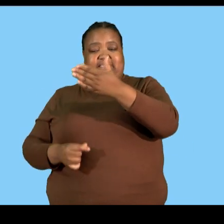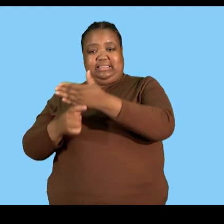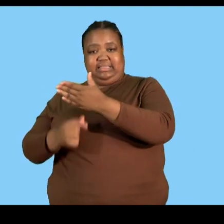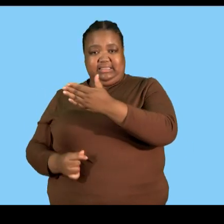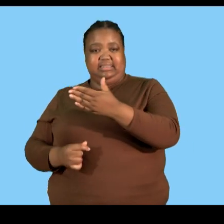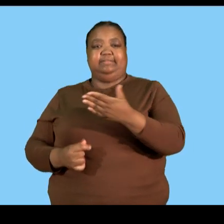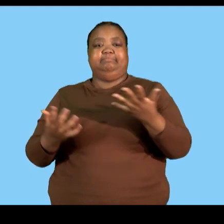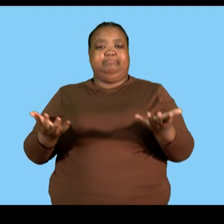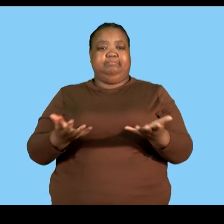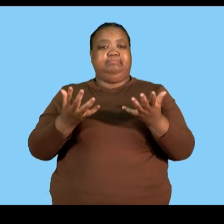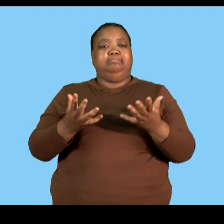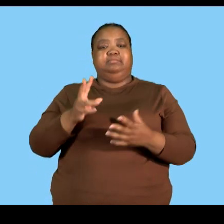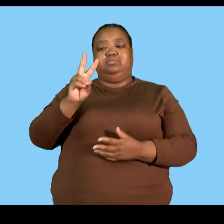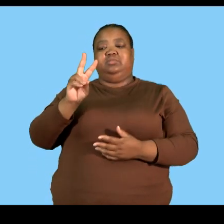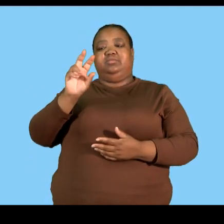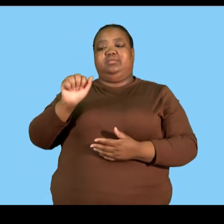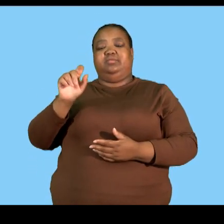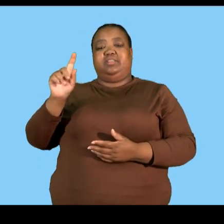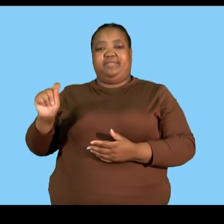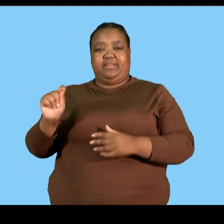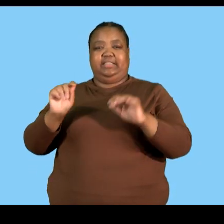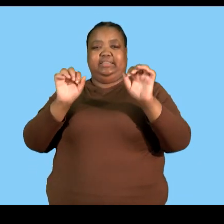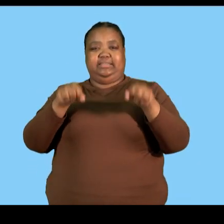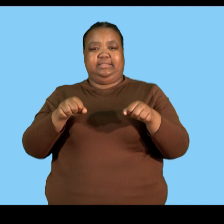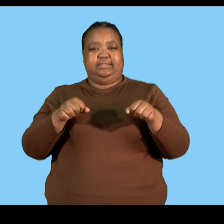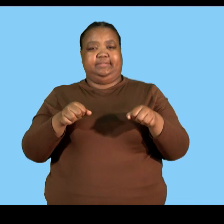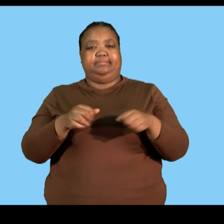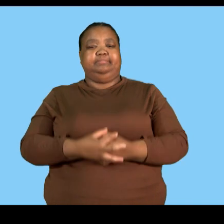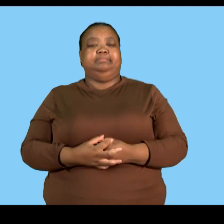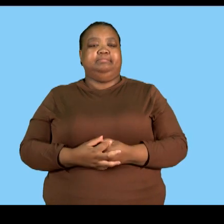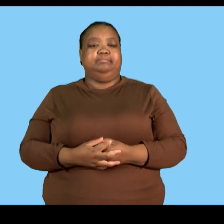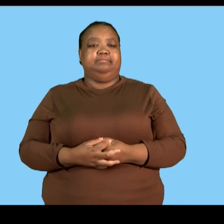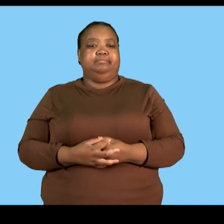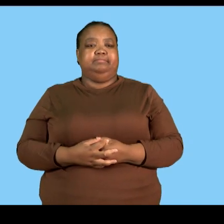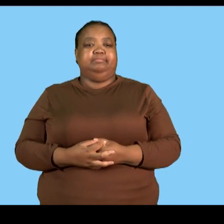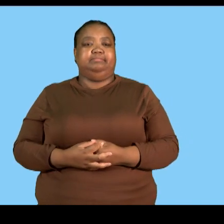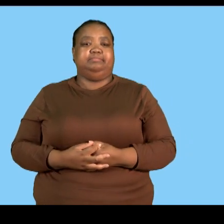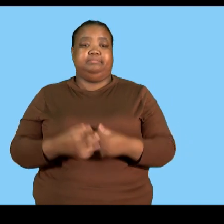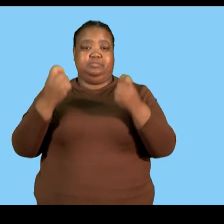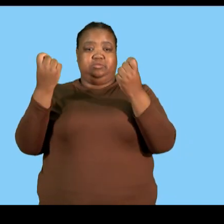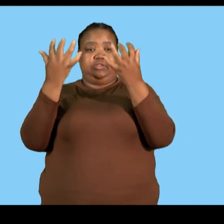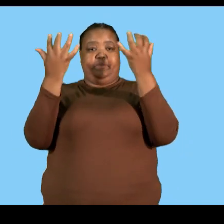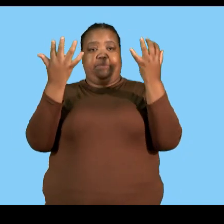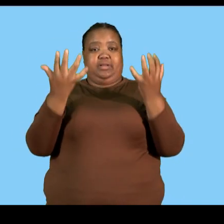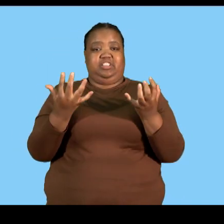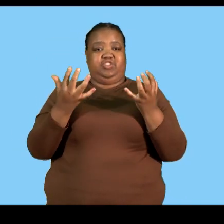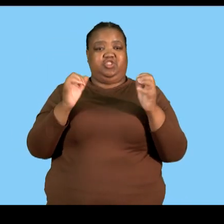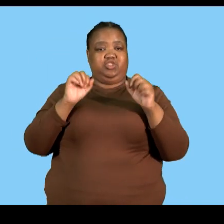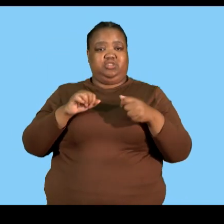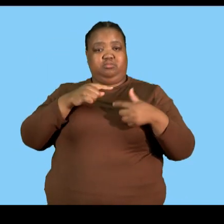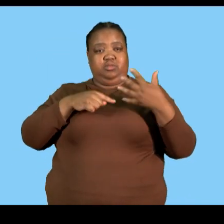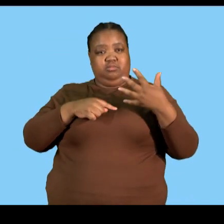expenditure statement, as well as budget. And you can also be assessed on taxation, whereby now